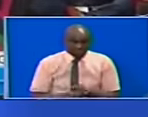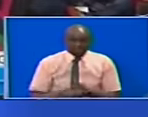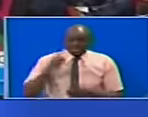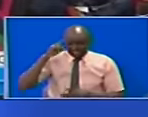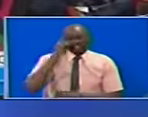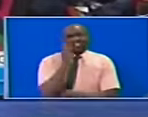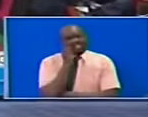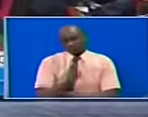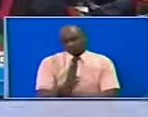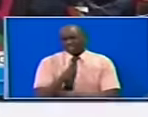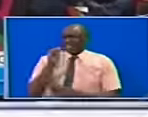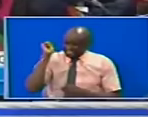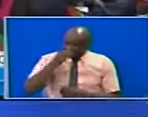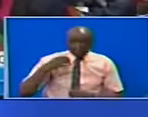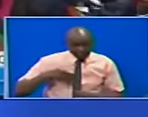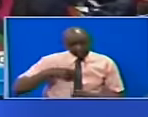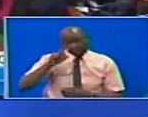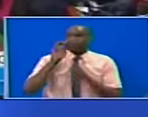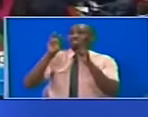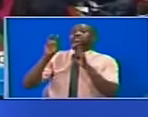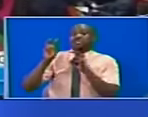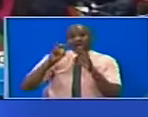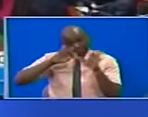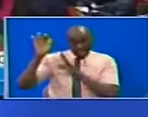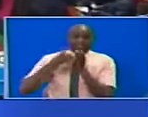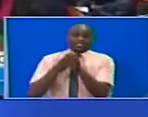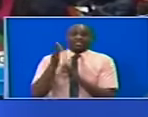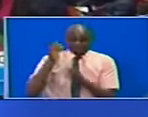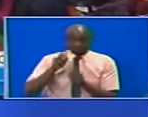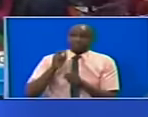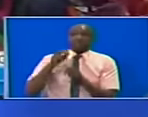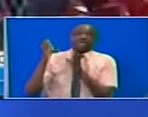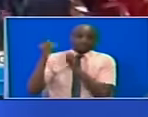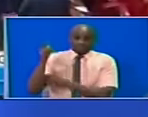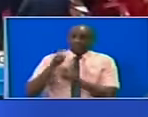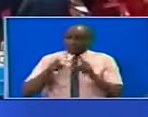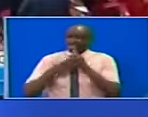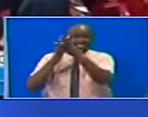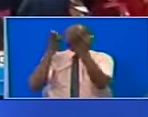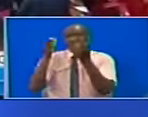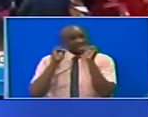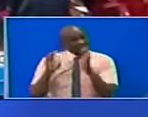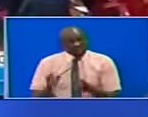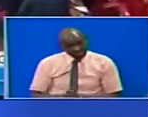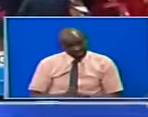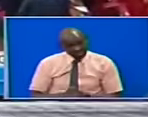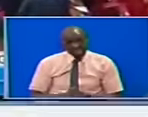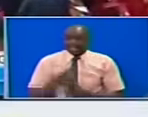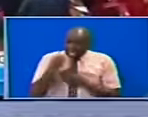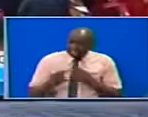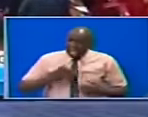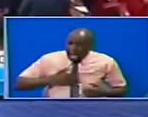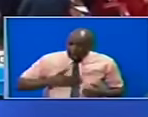part is I think Kenyans are looking to parliament for leadership. And I think leadership is lacking because, as you say, the country's